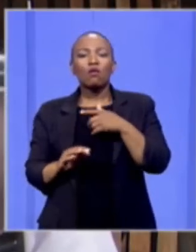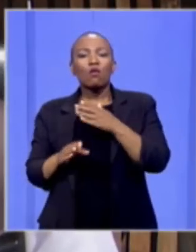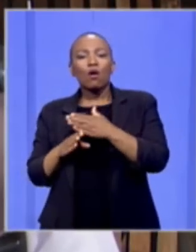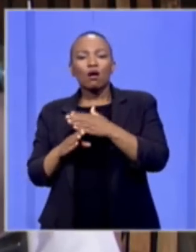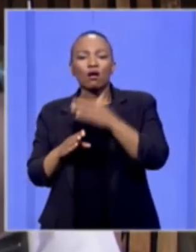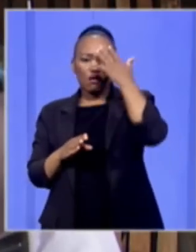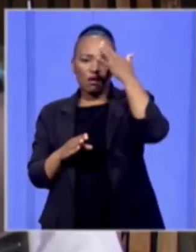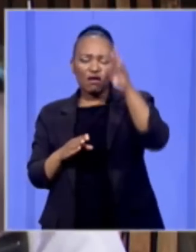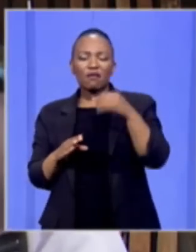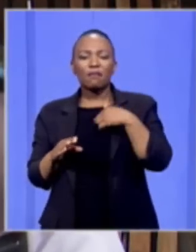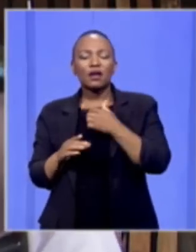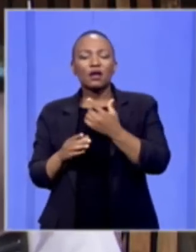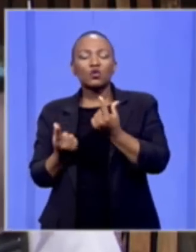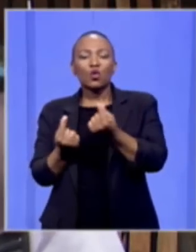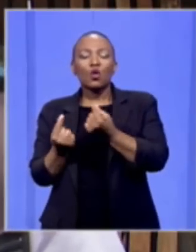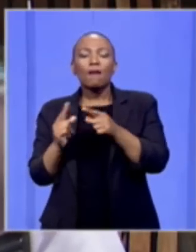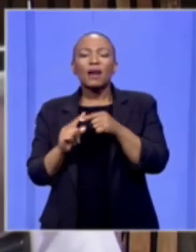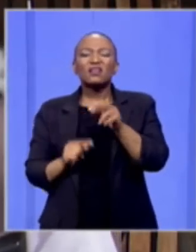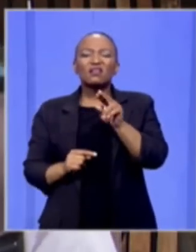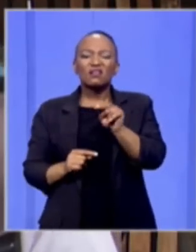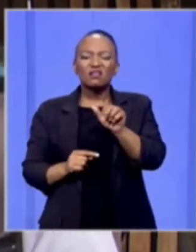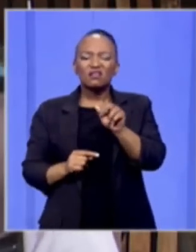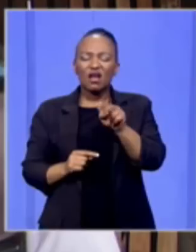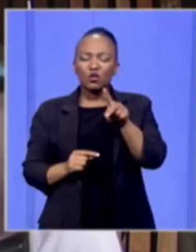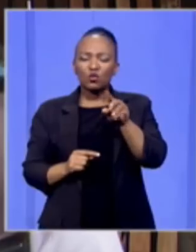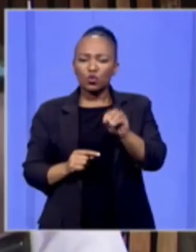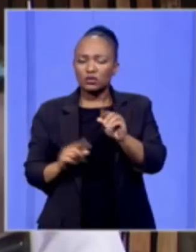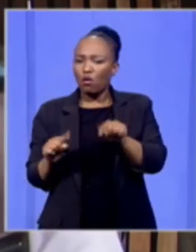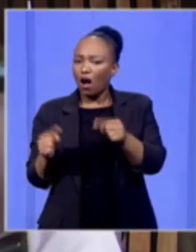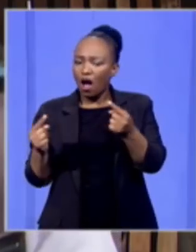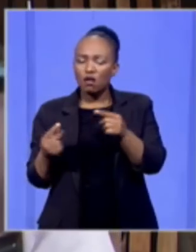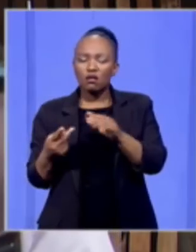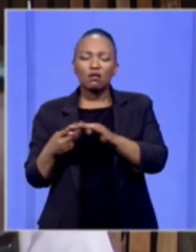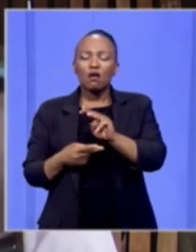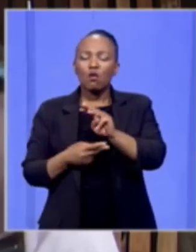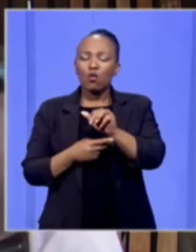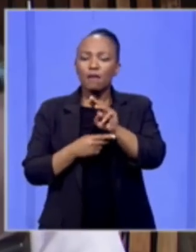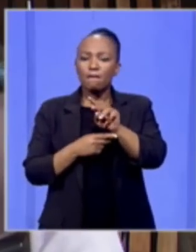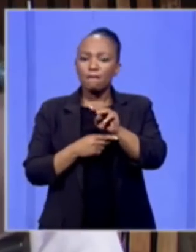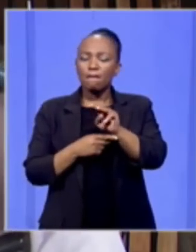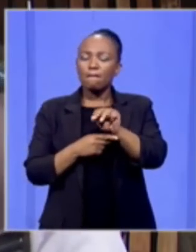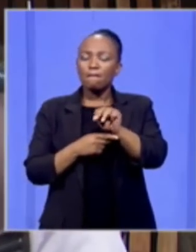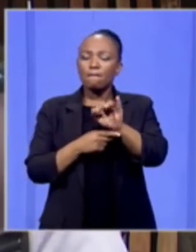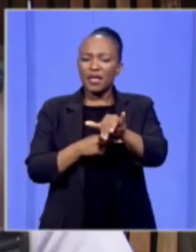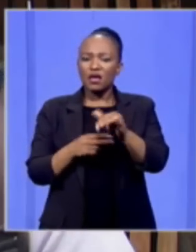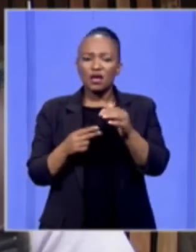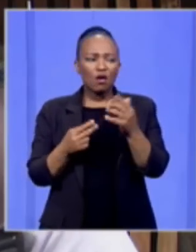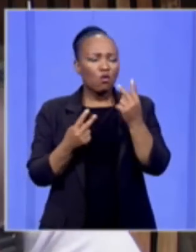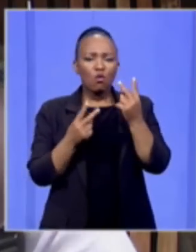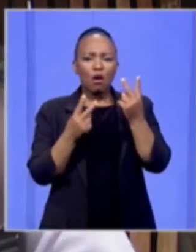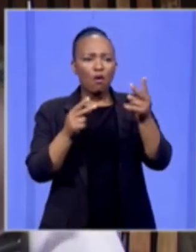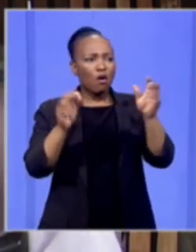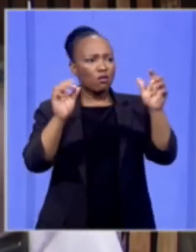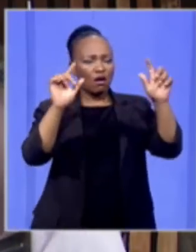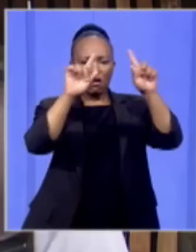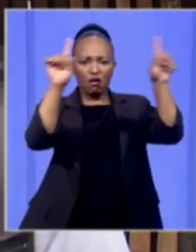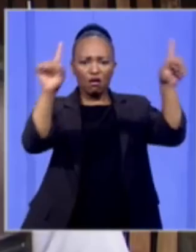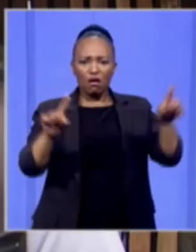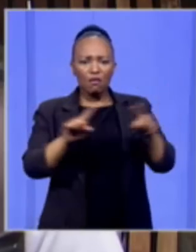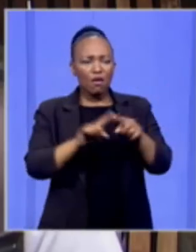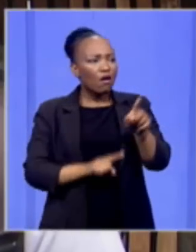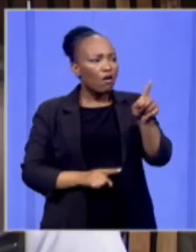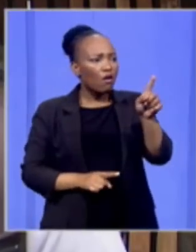tsena mo Nnando se wa gona go ja o sa kgone gore ka tsena mo Wimpy o e utlwala fela o e bona hela o bona diboard tse di tona di billboard gore